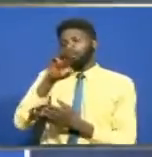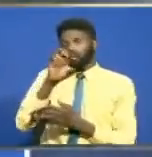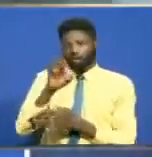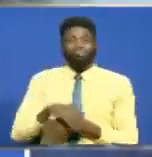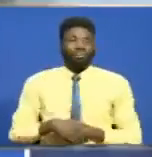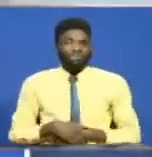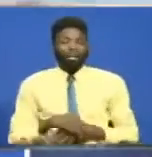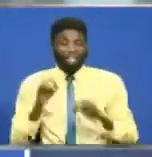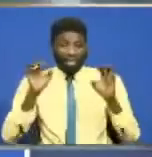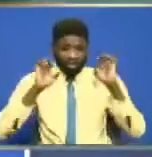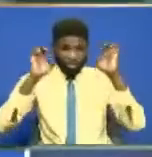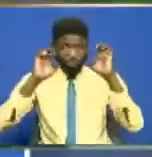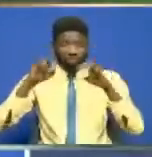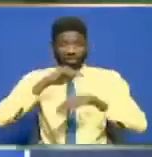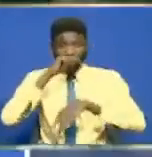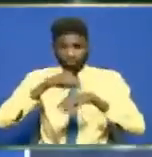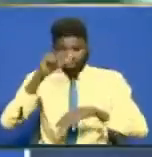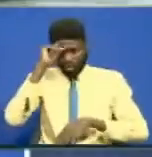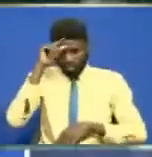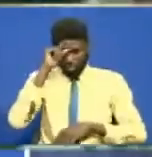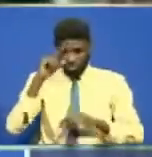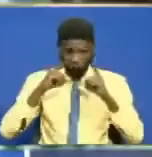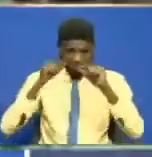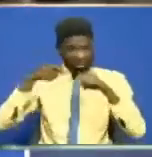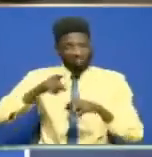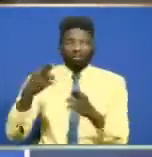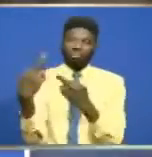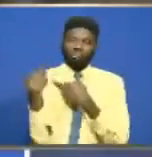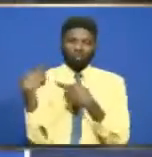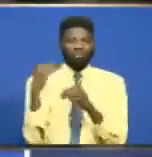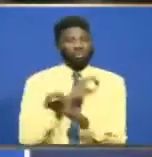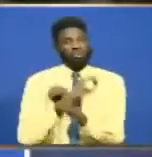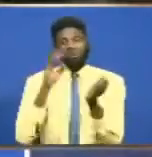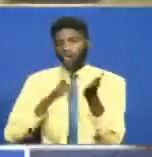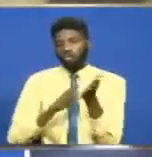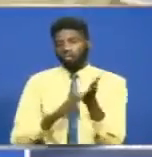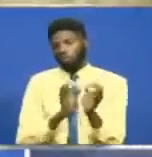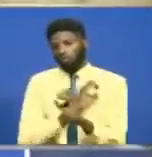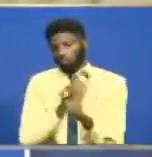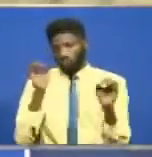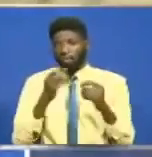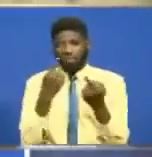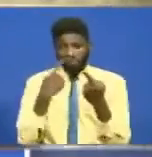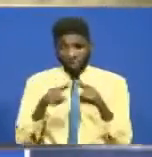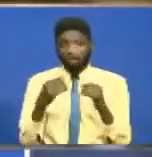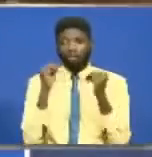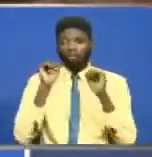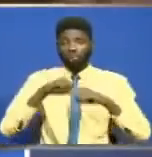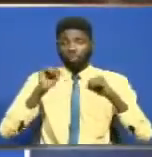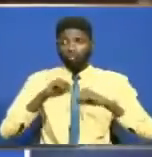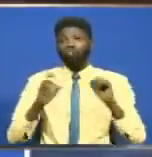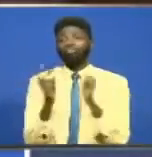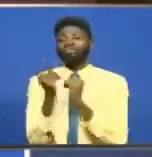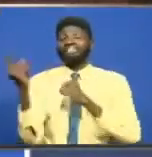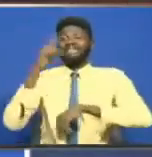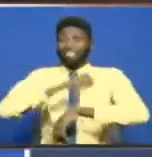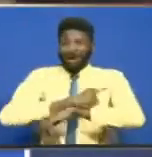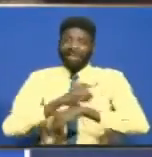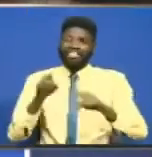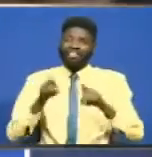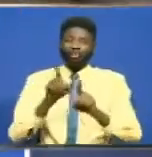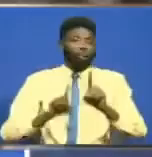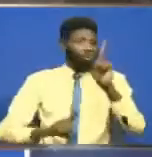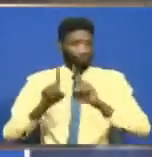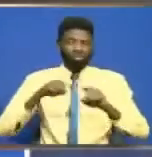has not yet commented on the accusation. But the attack is seen as a major escalation in the 12-day conflict between the